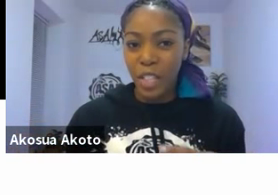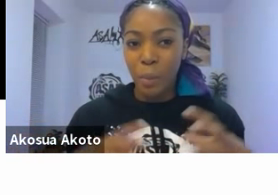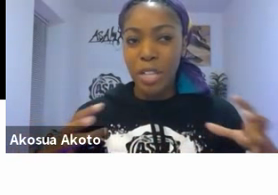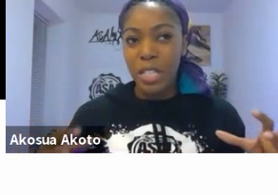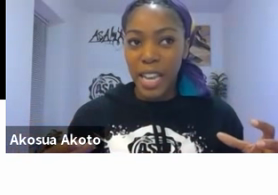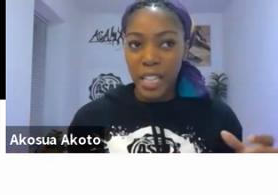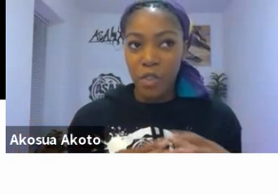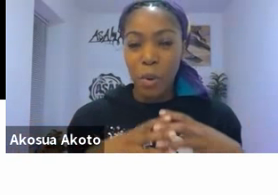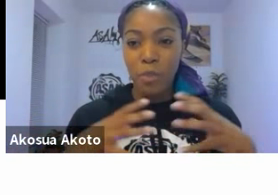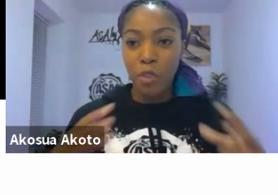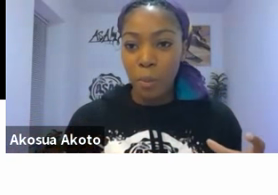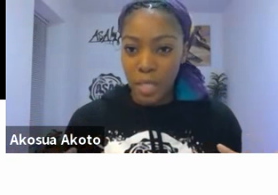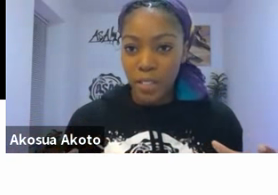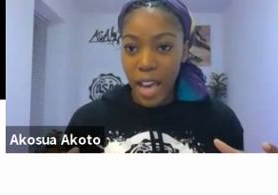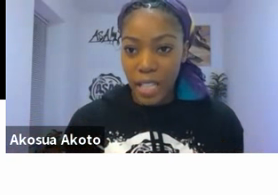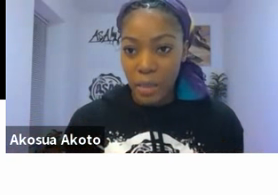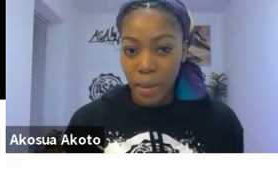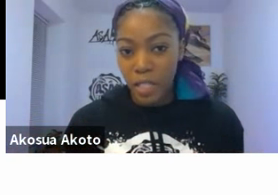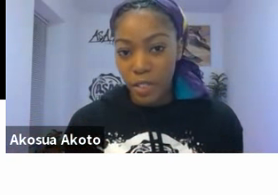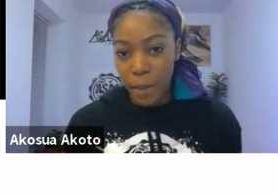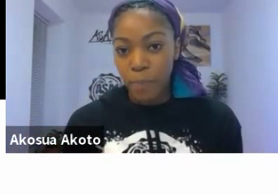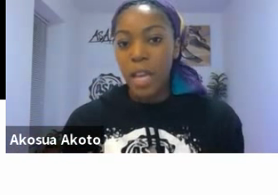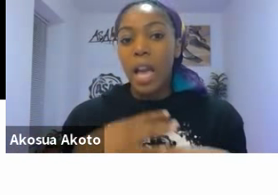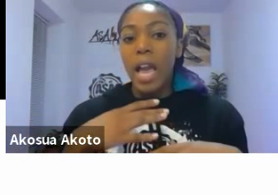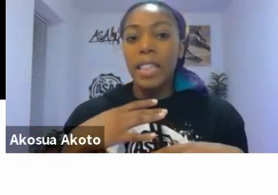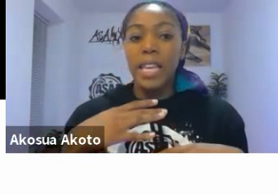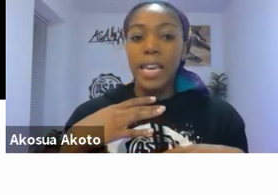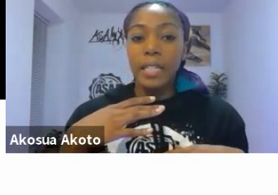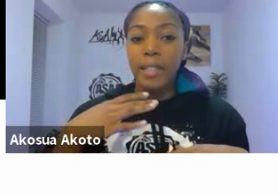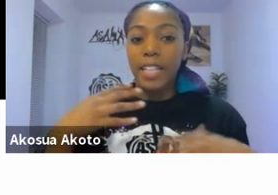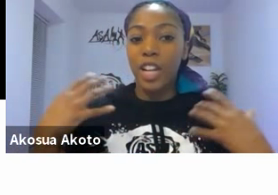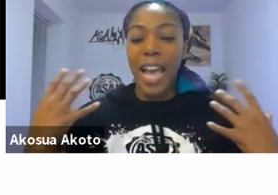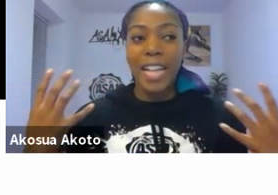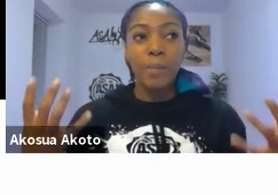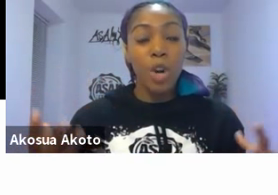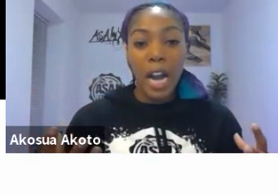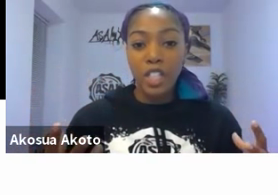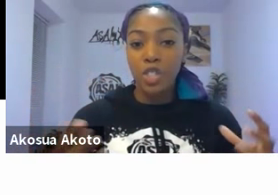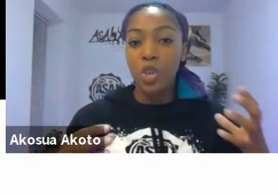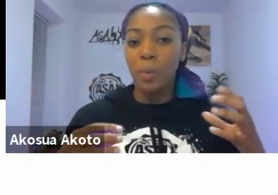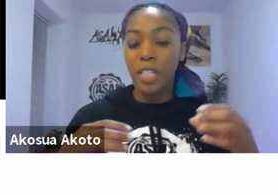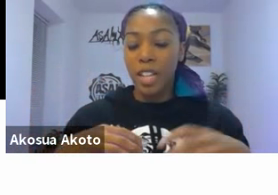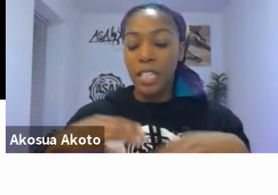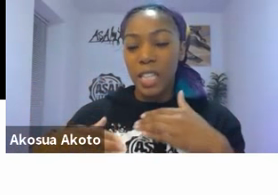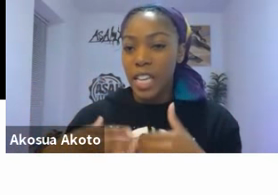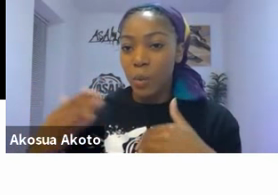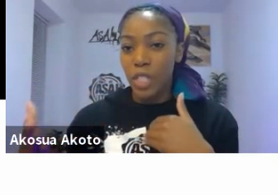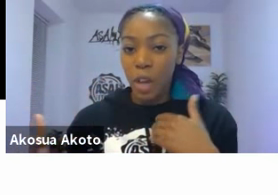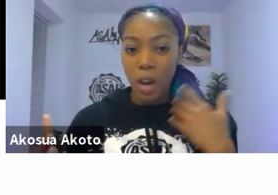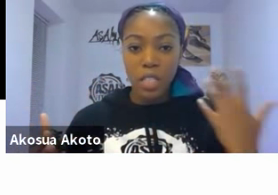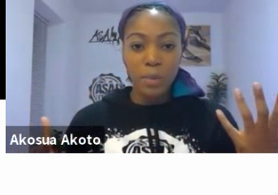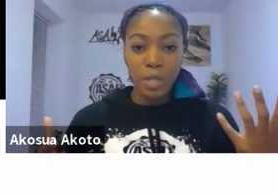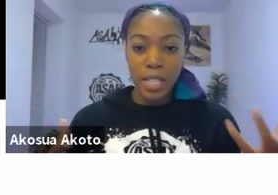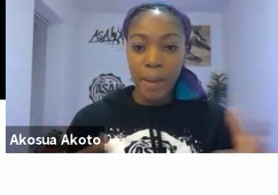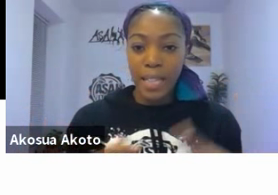still kind of in a presentative or performative aspects, right? And then they started adding more costume. They started syncing it